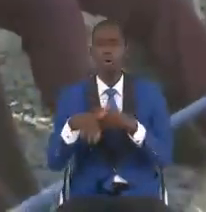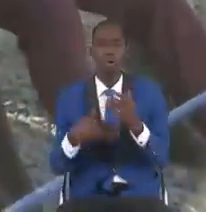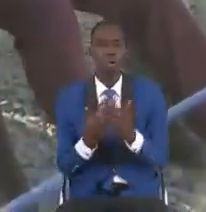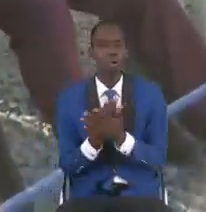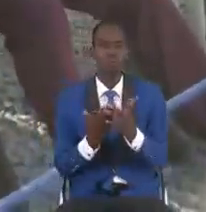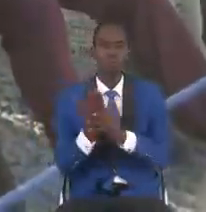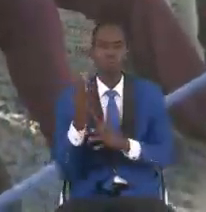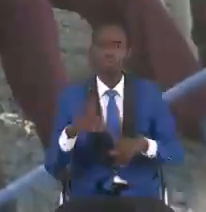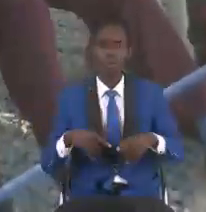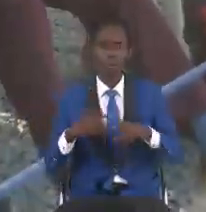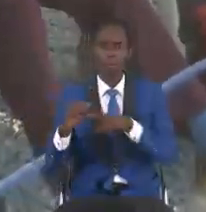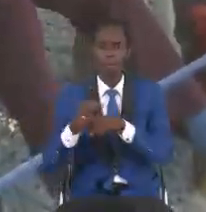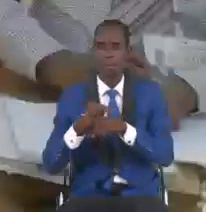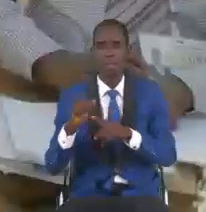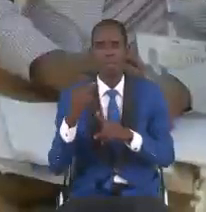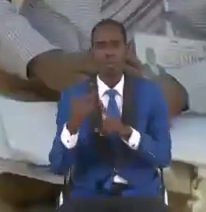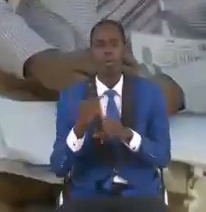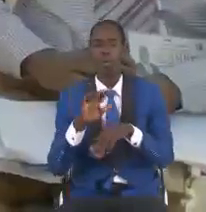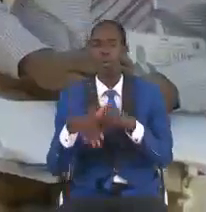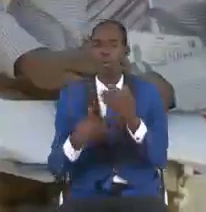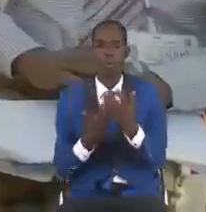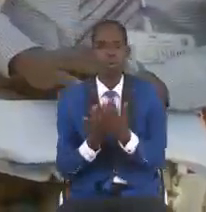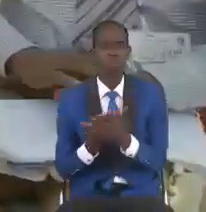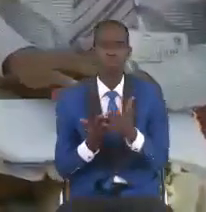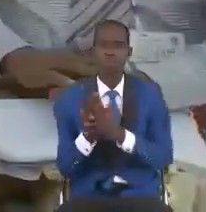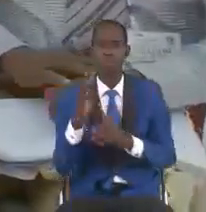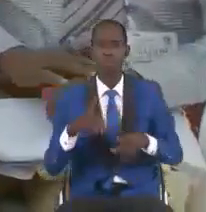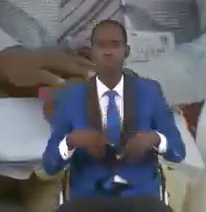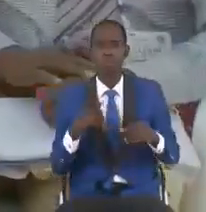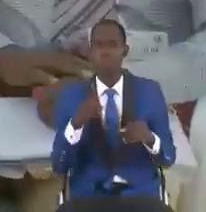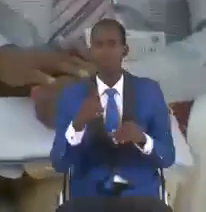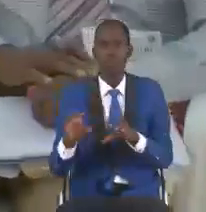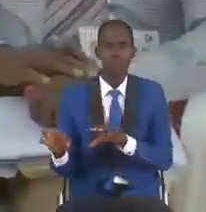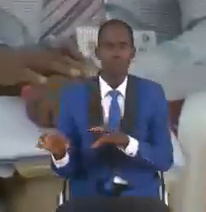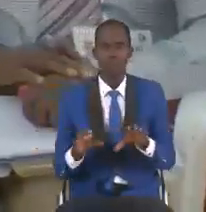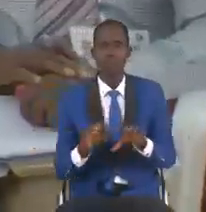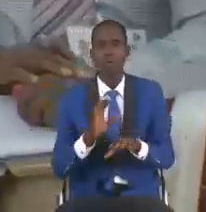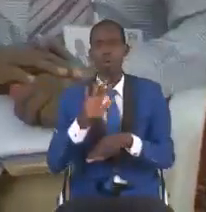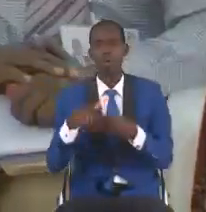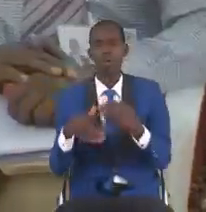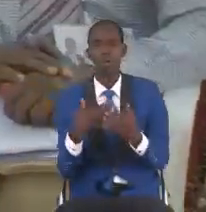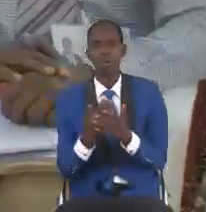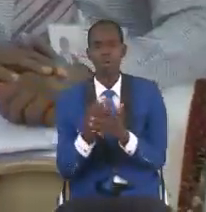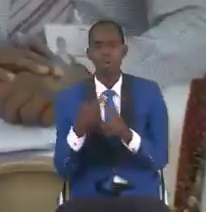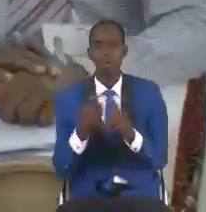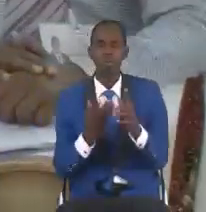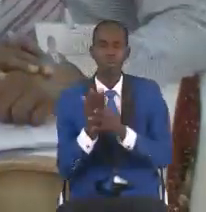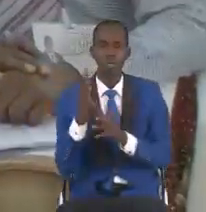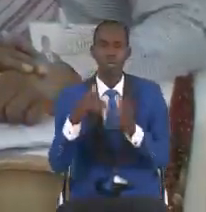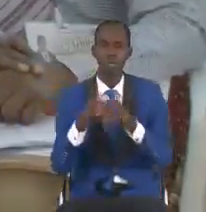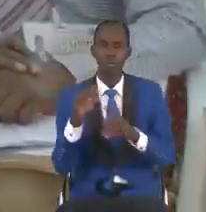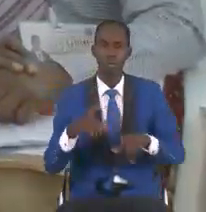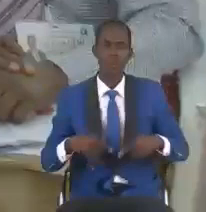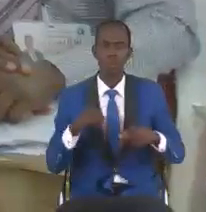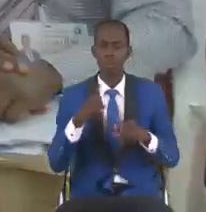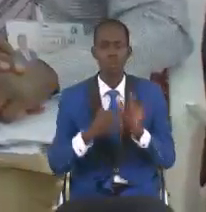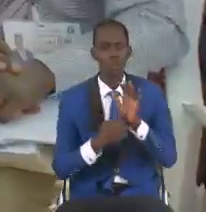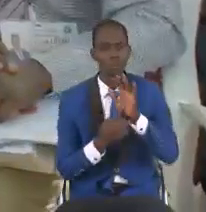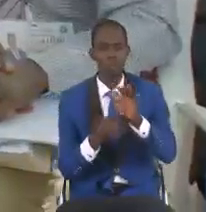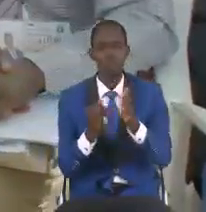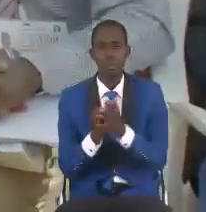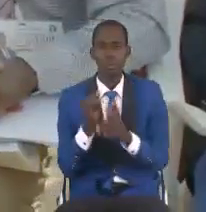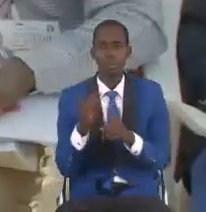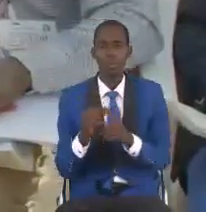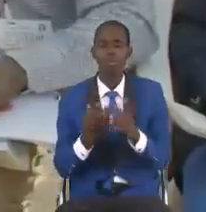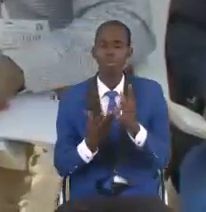word all through your life, you perform the word all through your life, you portray the word all through